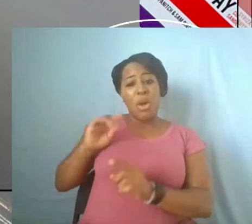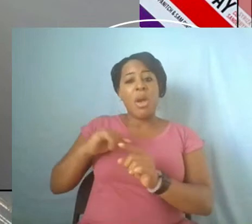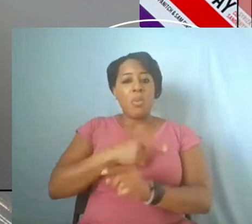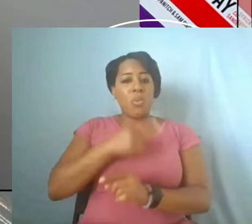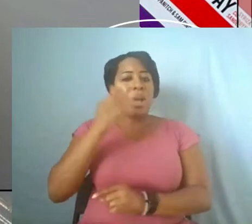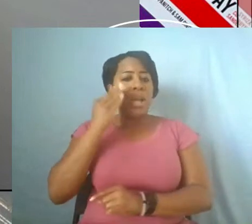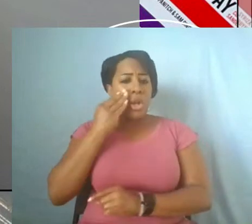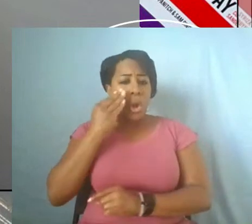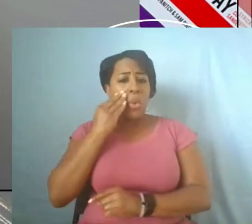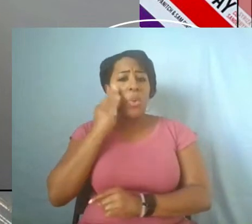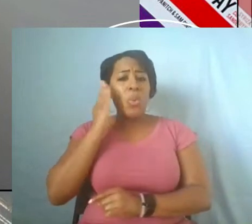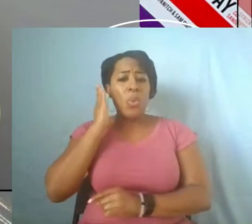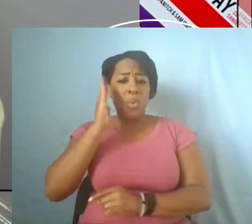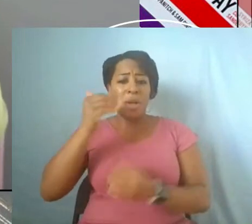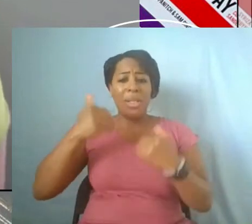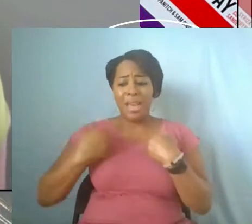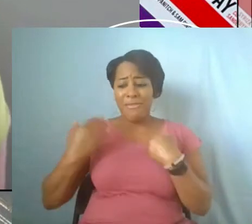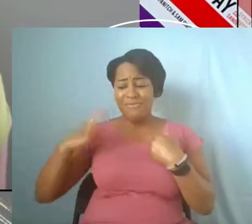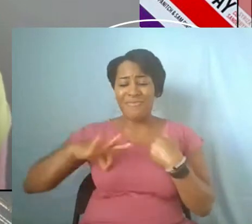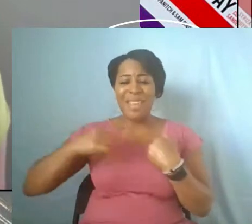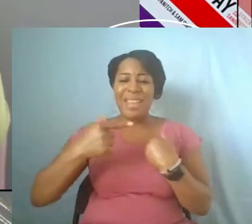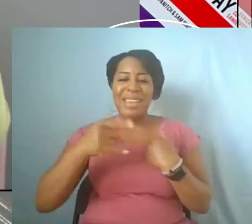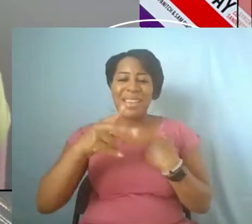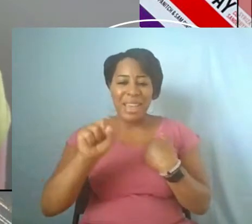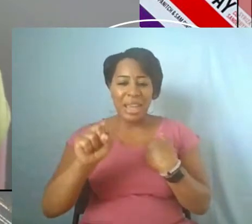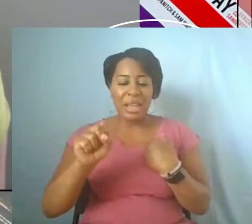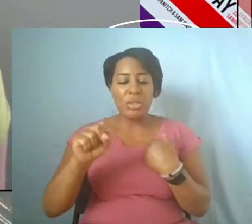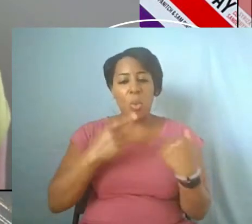gains because we are abolitionists, and abolitionists are